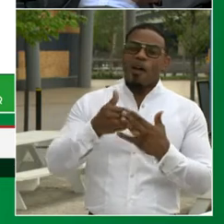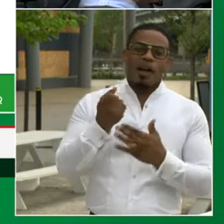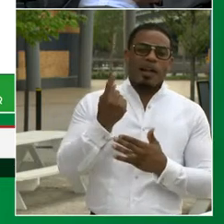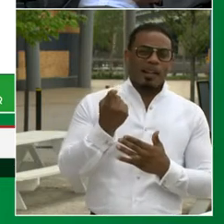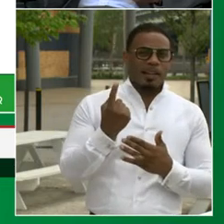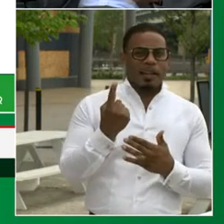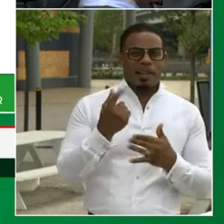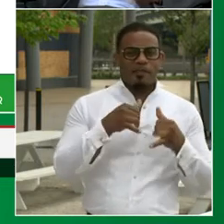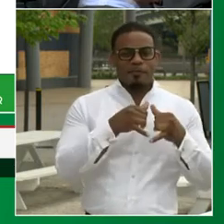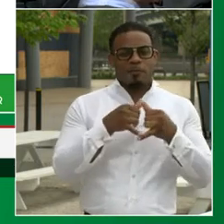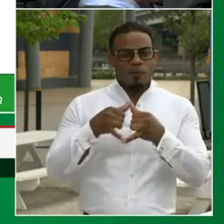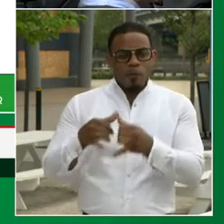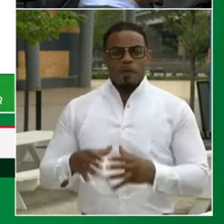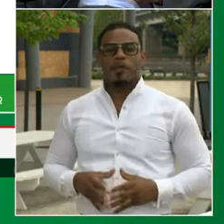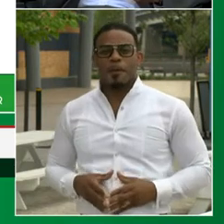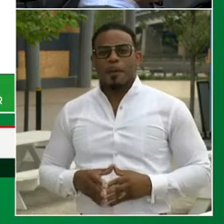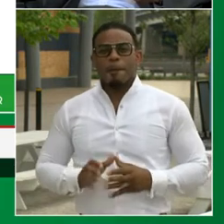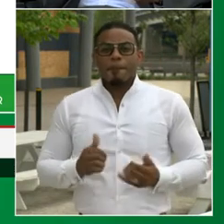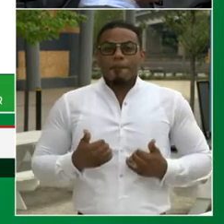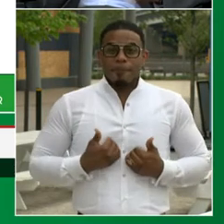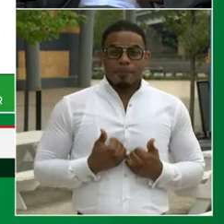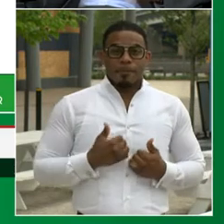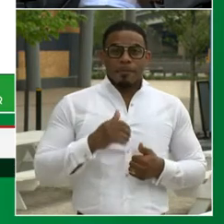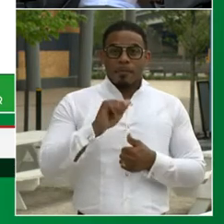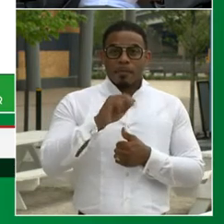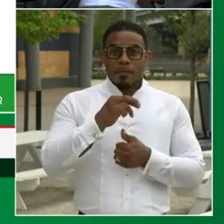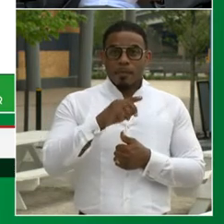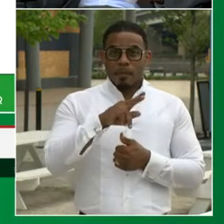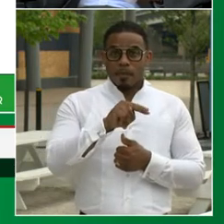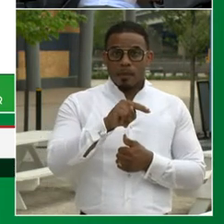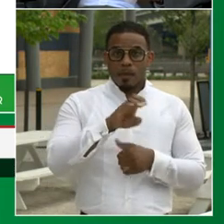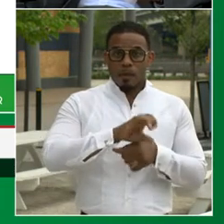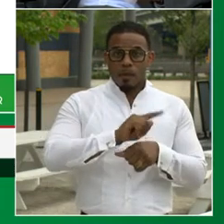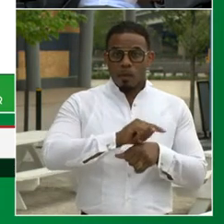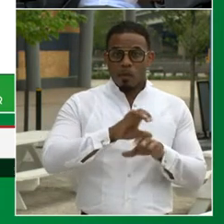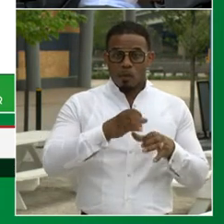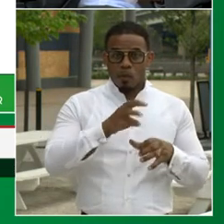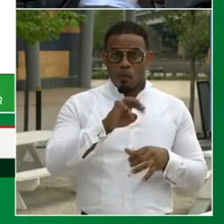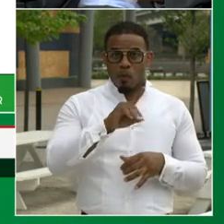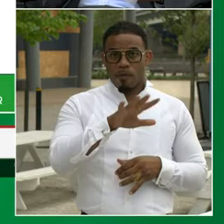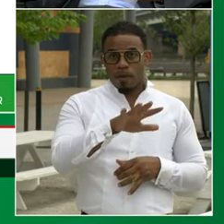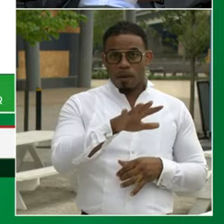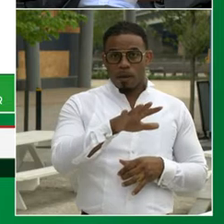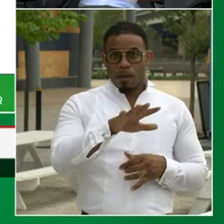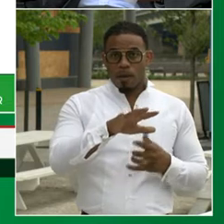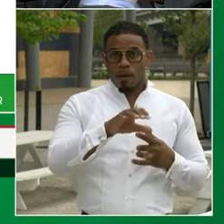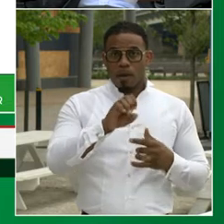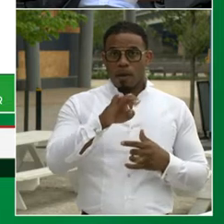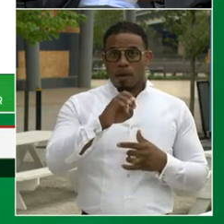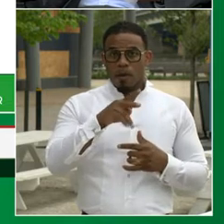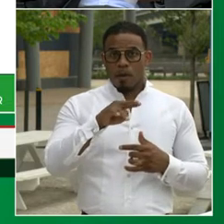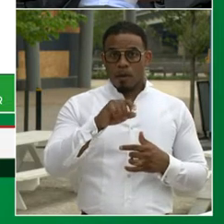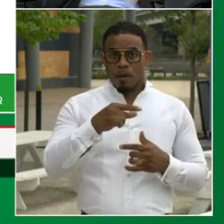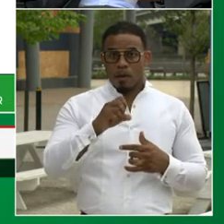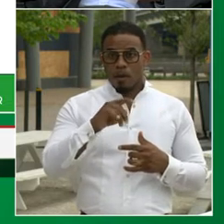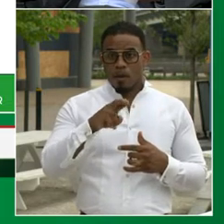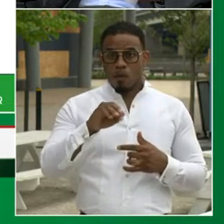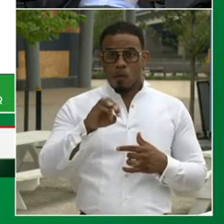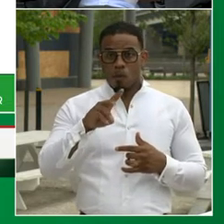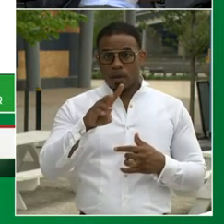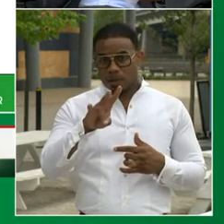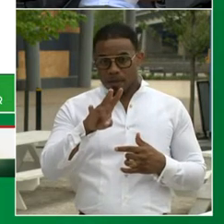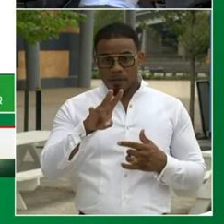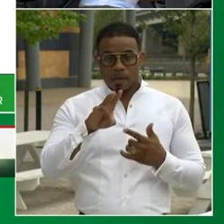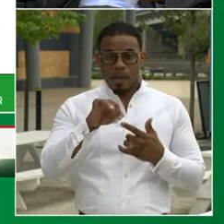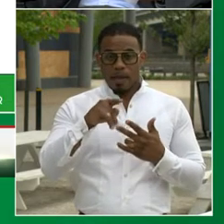11 awardees. We have Angling Consulting Group, Ward 5. Breaking Story, Ward 7.